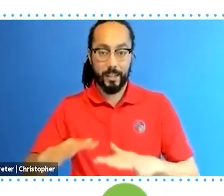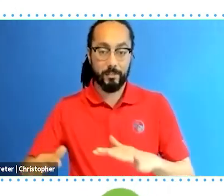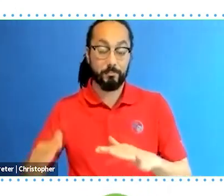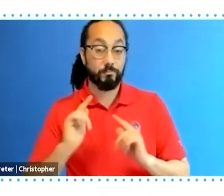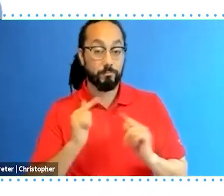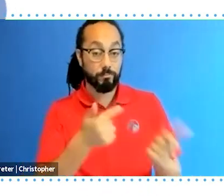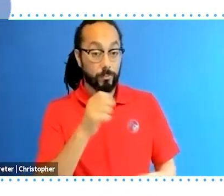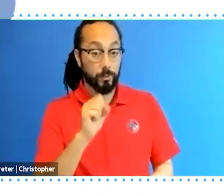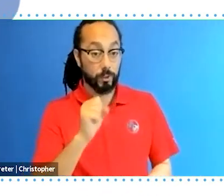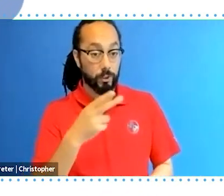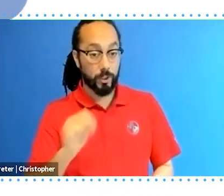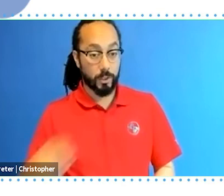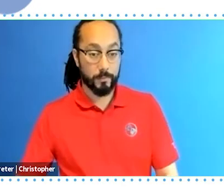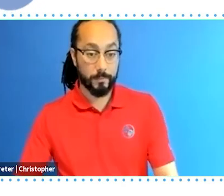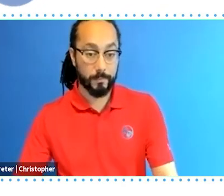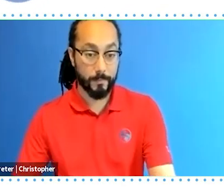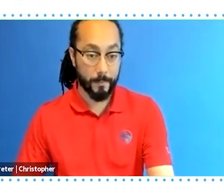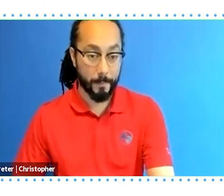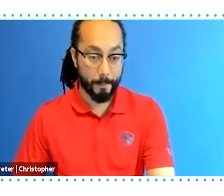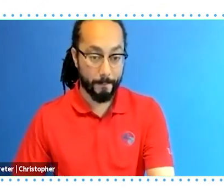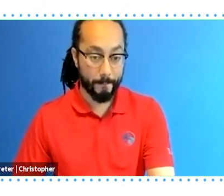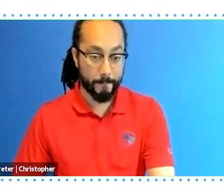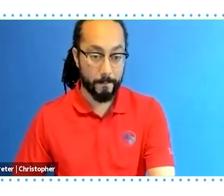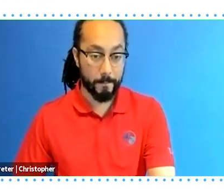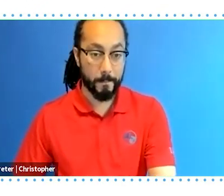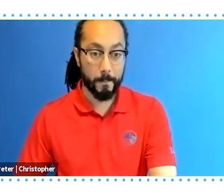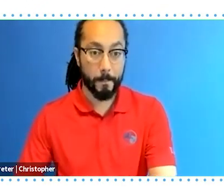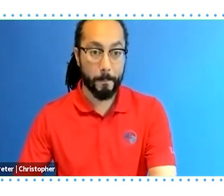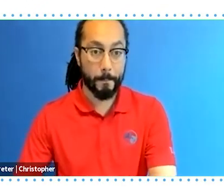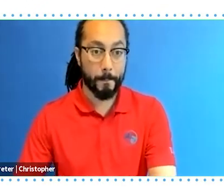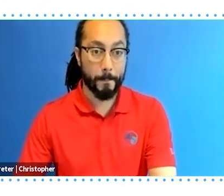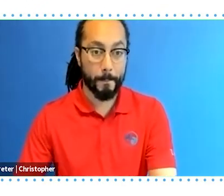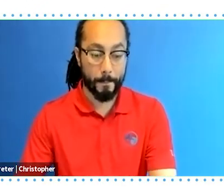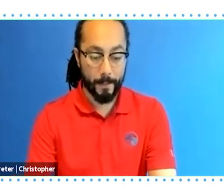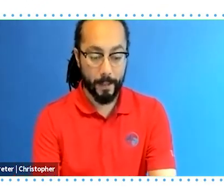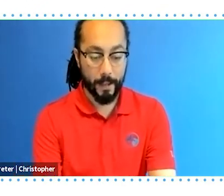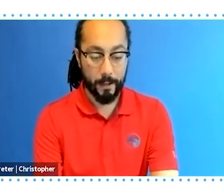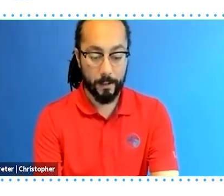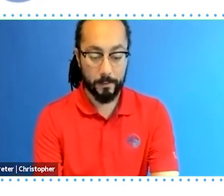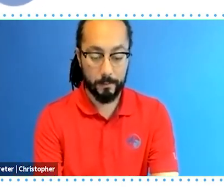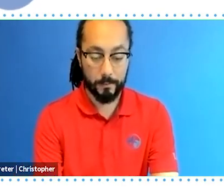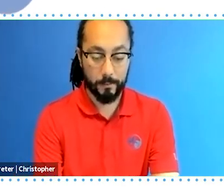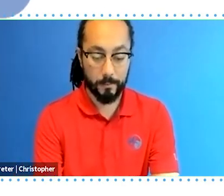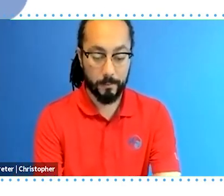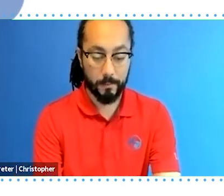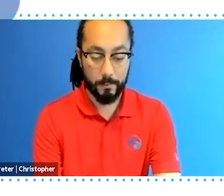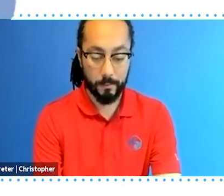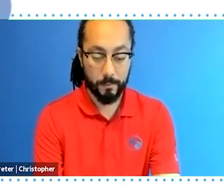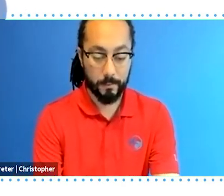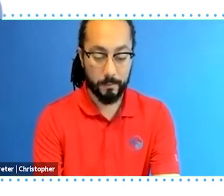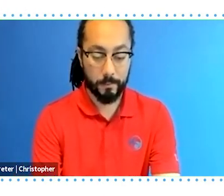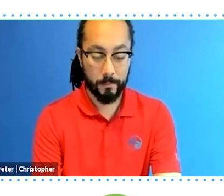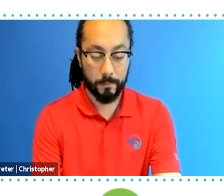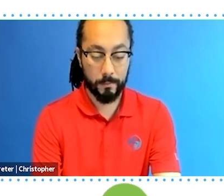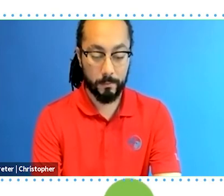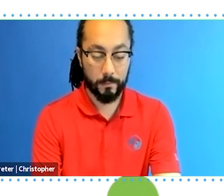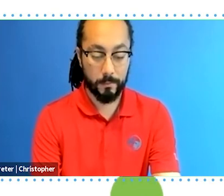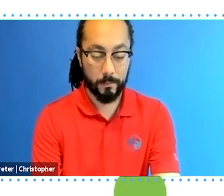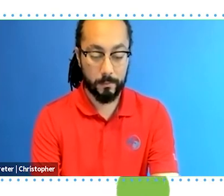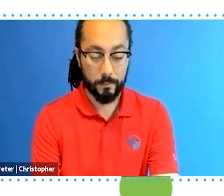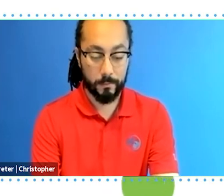you share a little bit about yourself? Yeah, thank you. My name's Shawn, and I am a white male